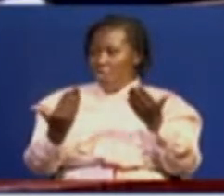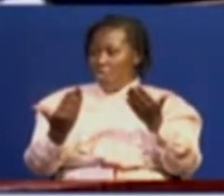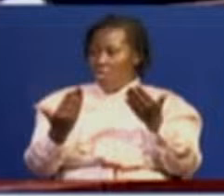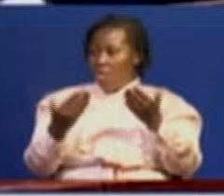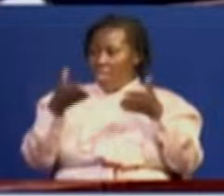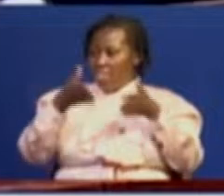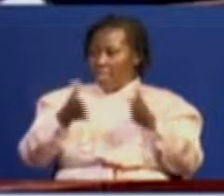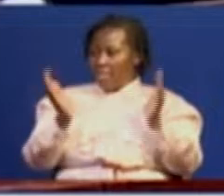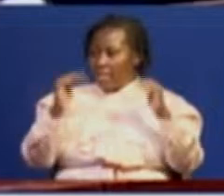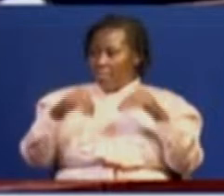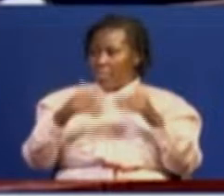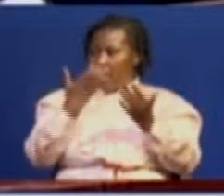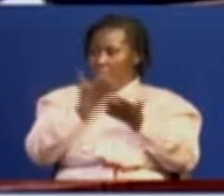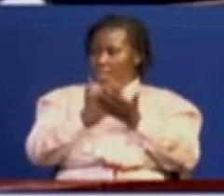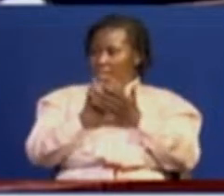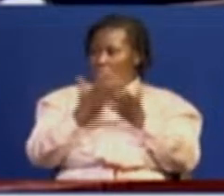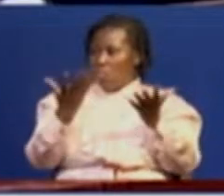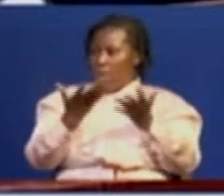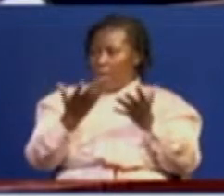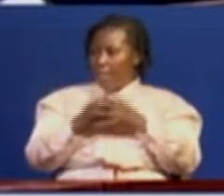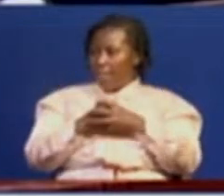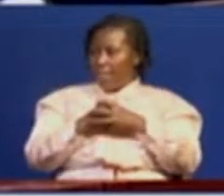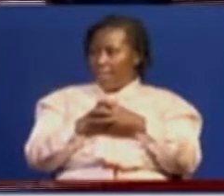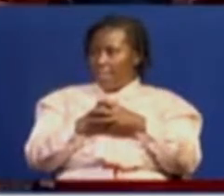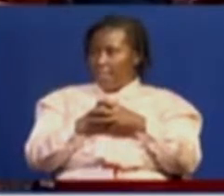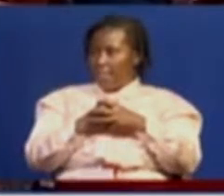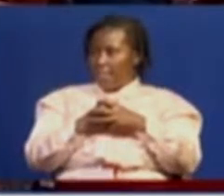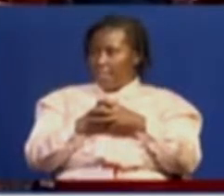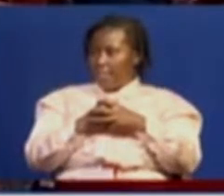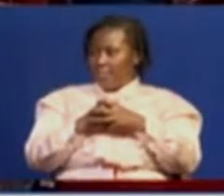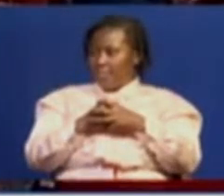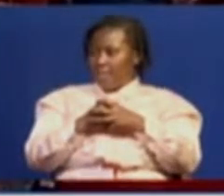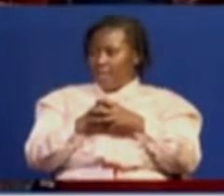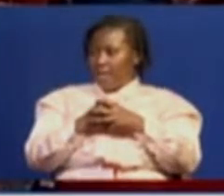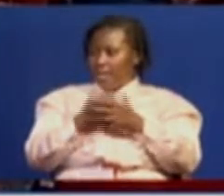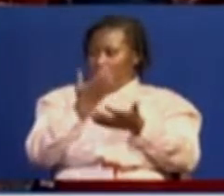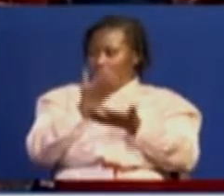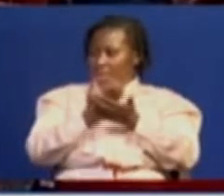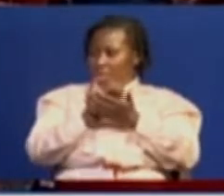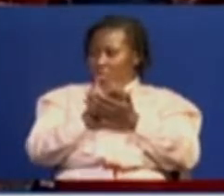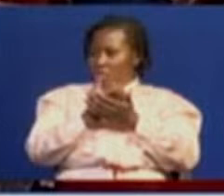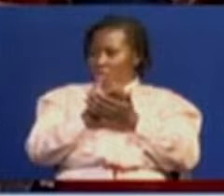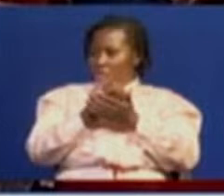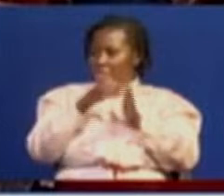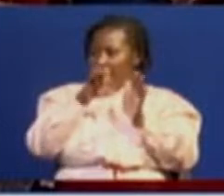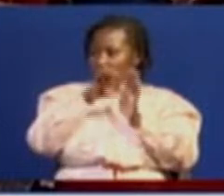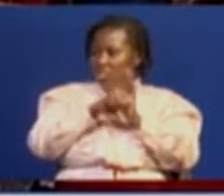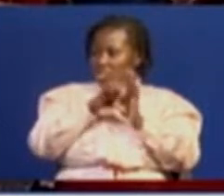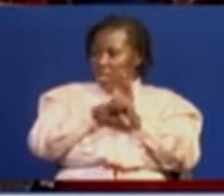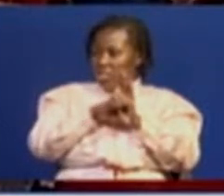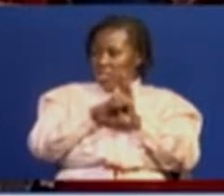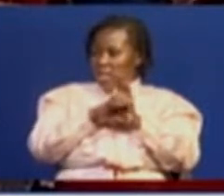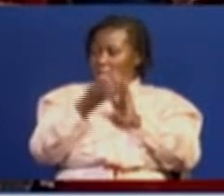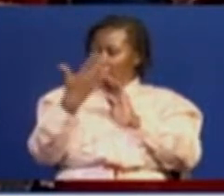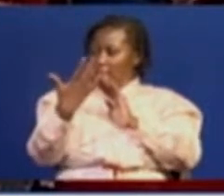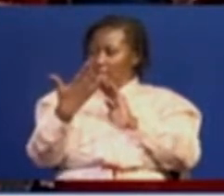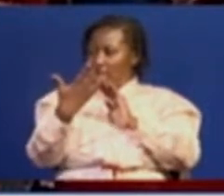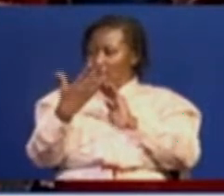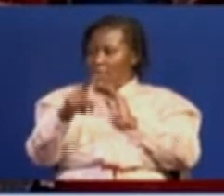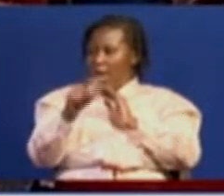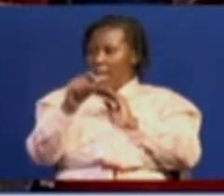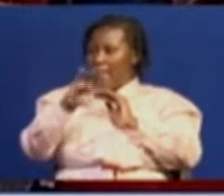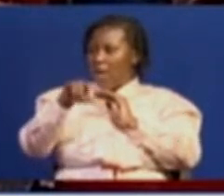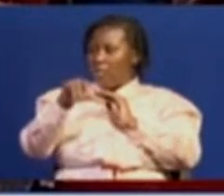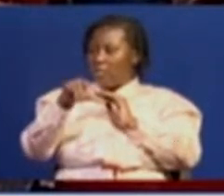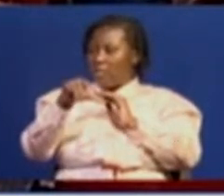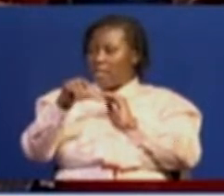Yes. Would you lead us to where the evidence is found? The evidence on the charge sheet is found in